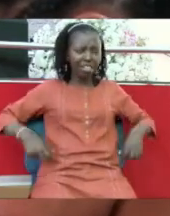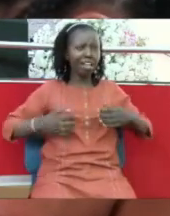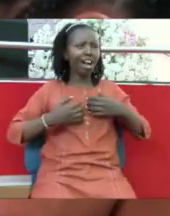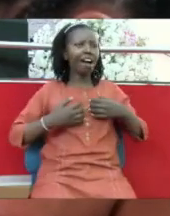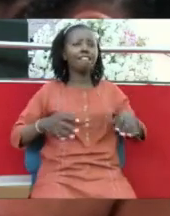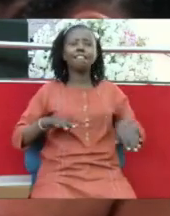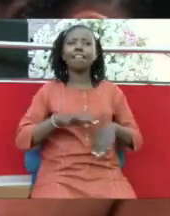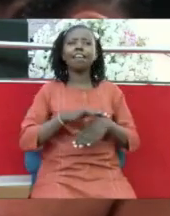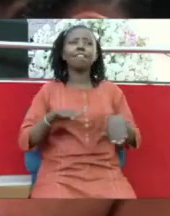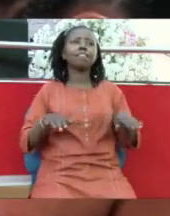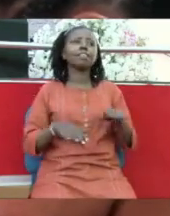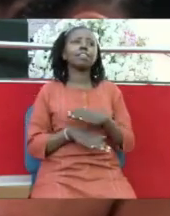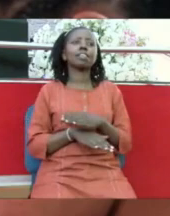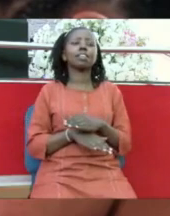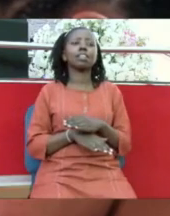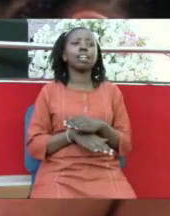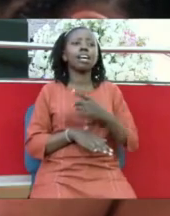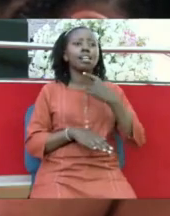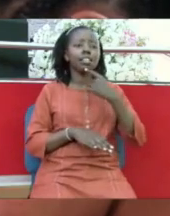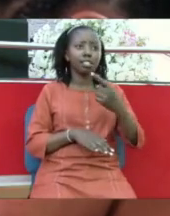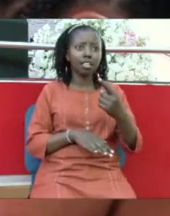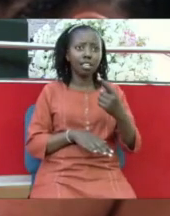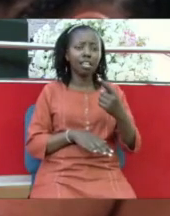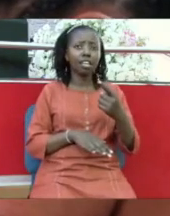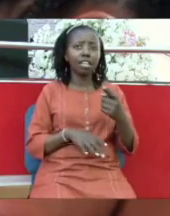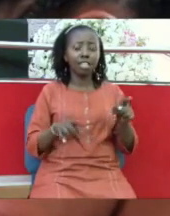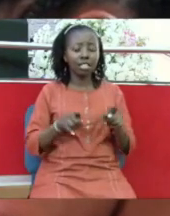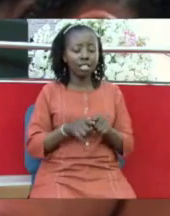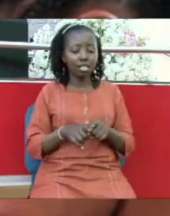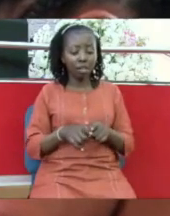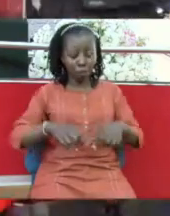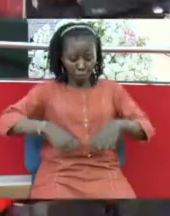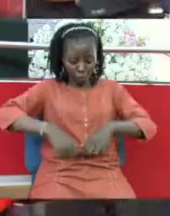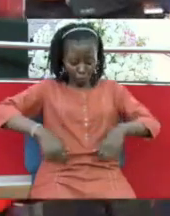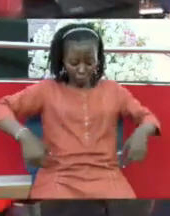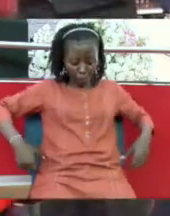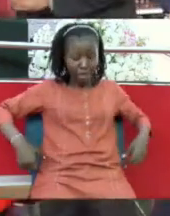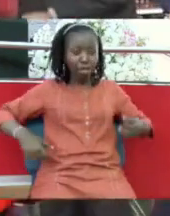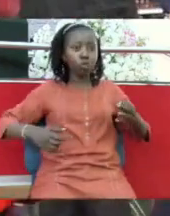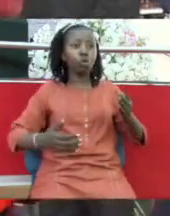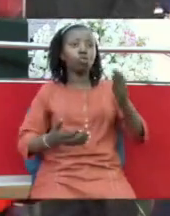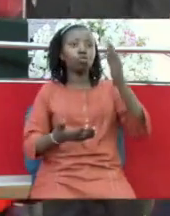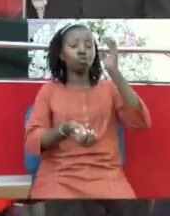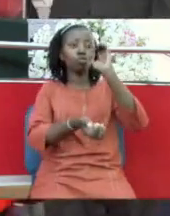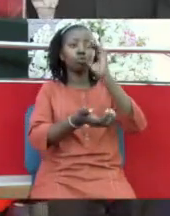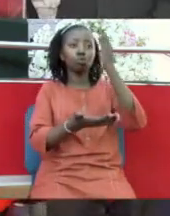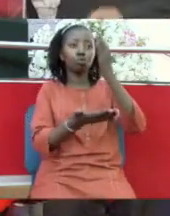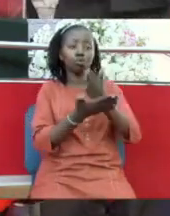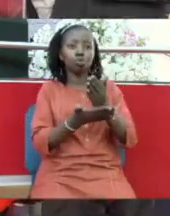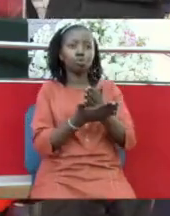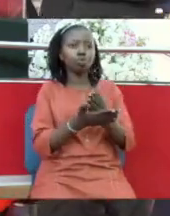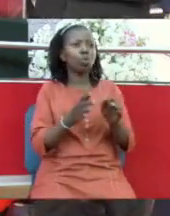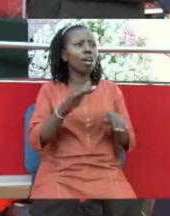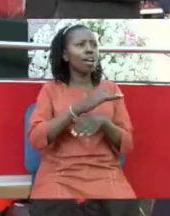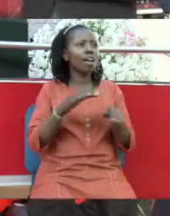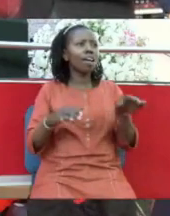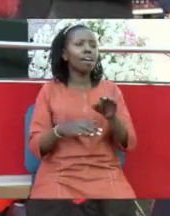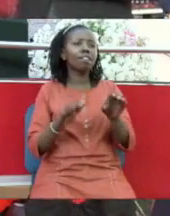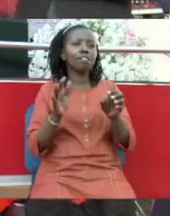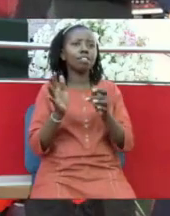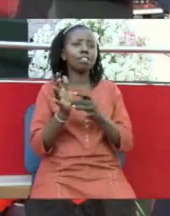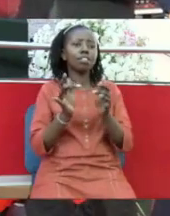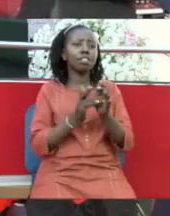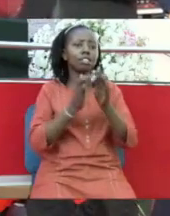Mshipi hushika kila kitu. And he says, put on the belt of truth. Na anasema vaeni mshipi wa kweli. So for every Christian,